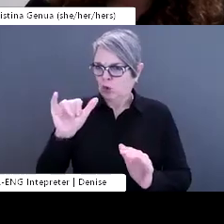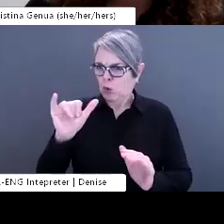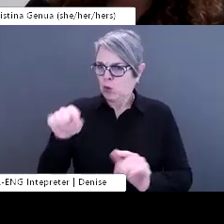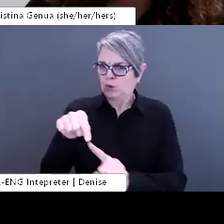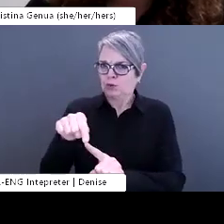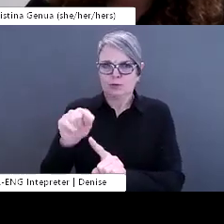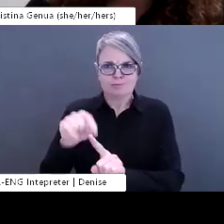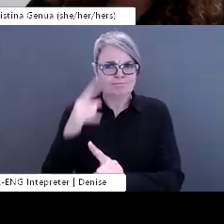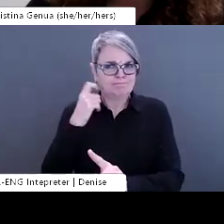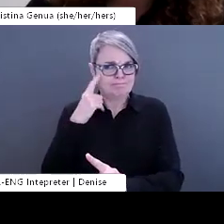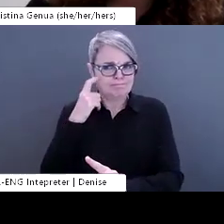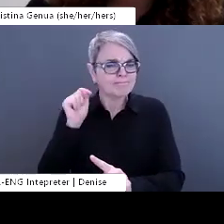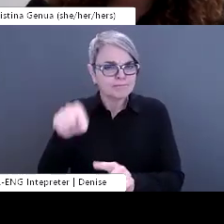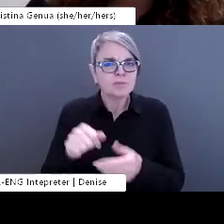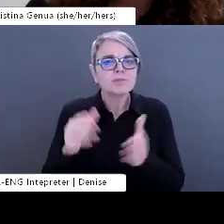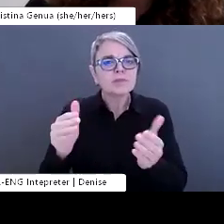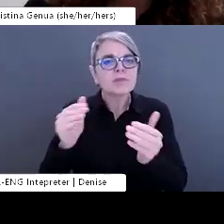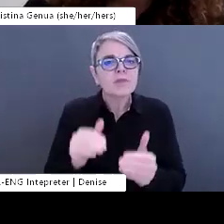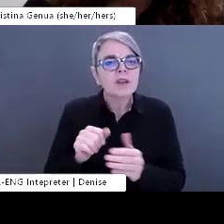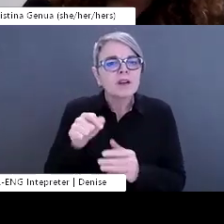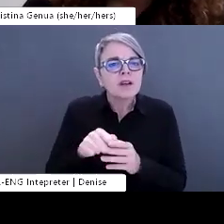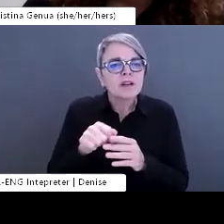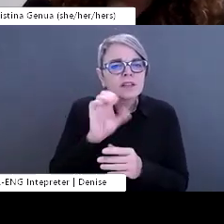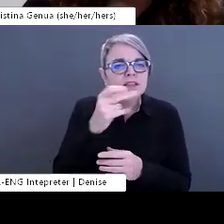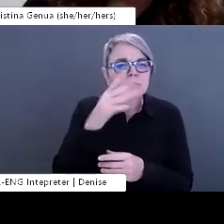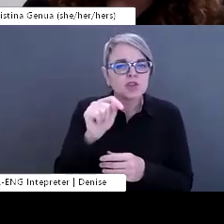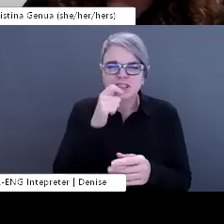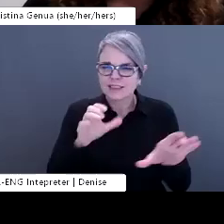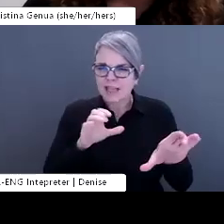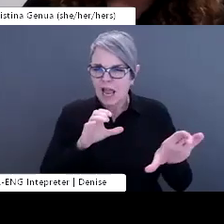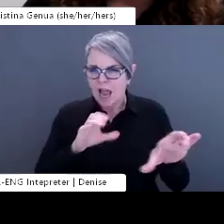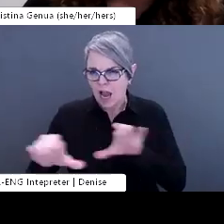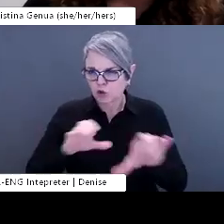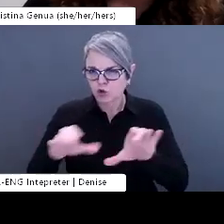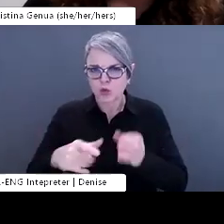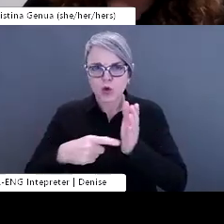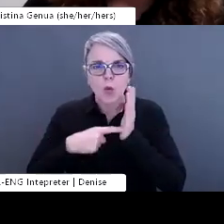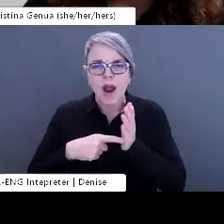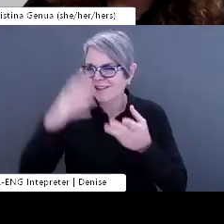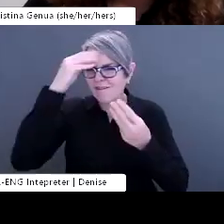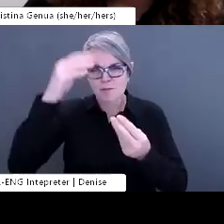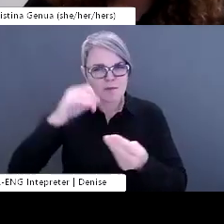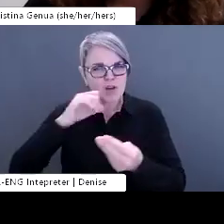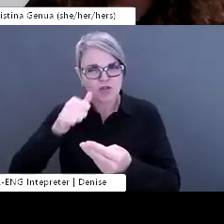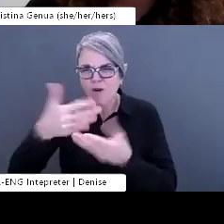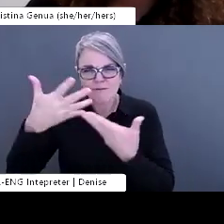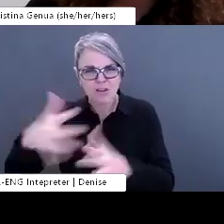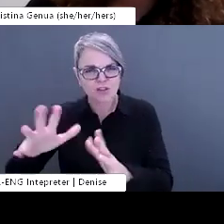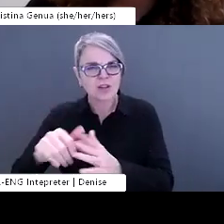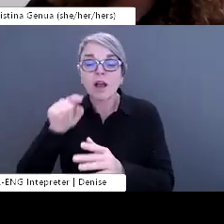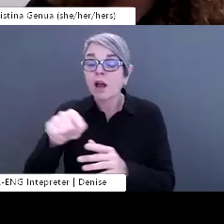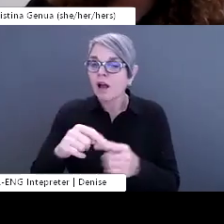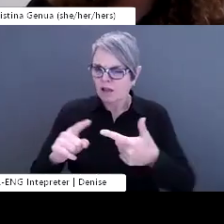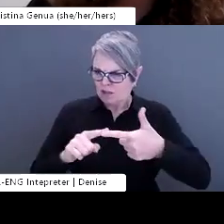subject is action required, information incomplete. And they're sending this at 12:56 a.m., which is also